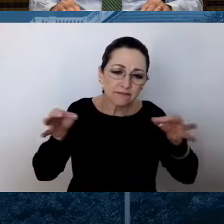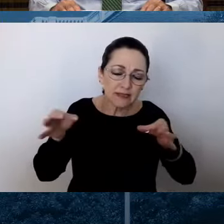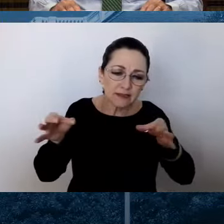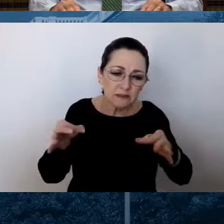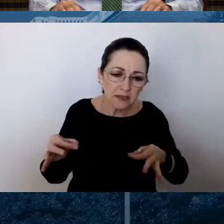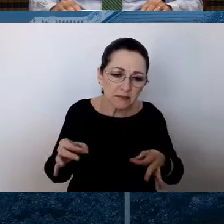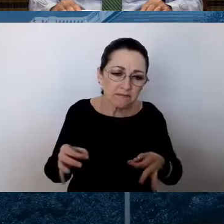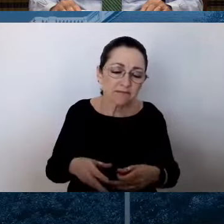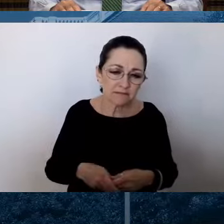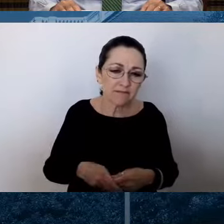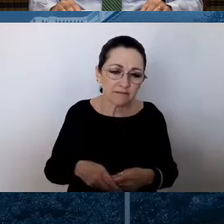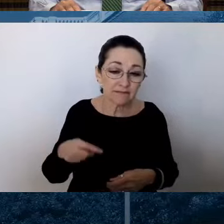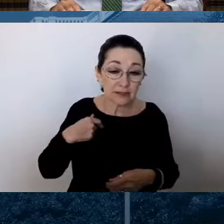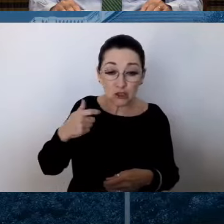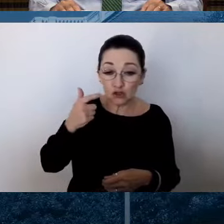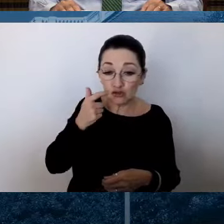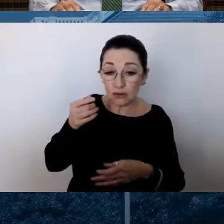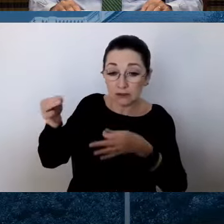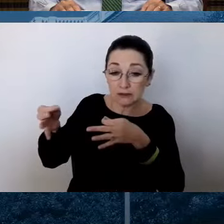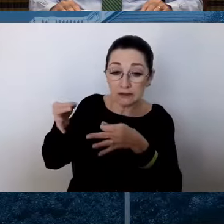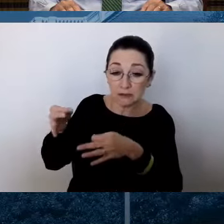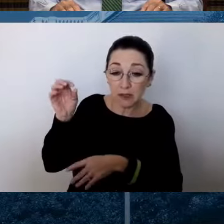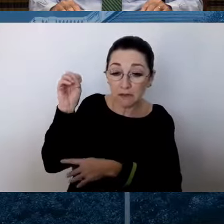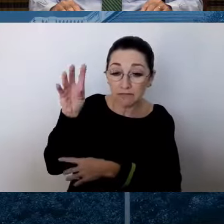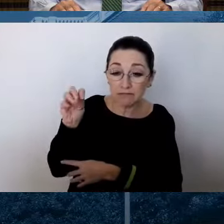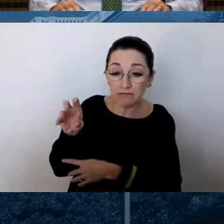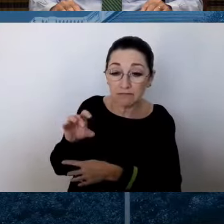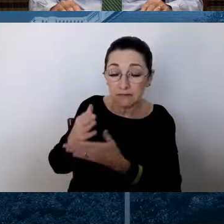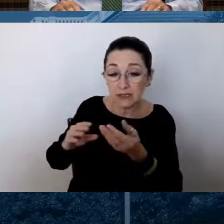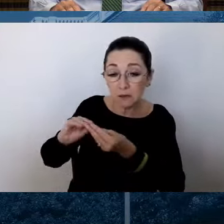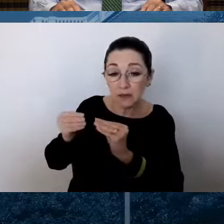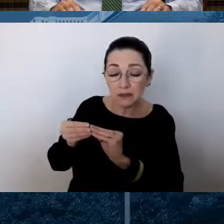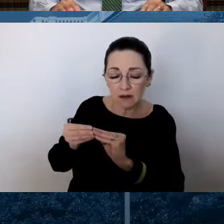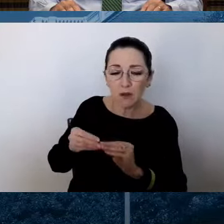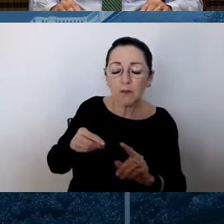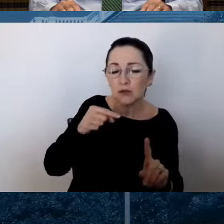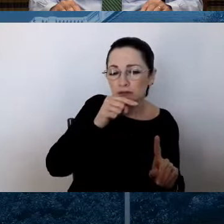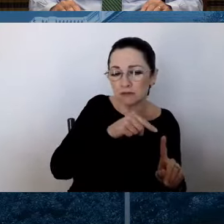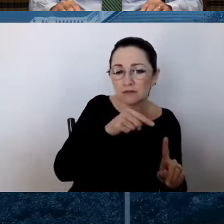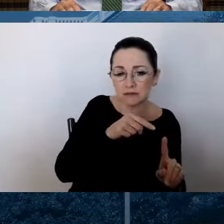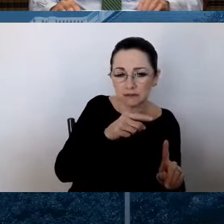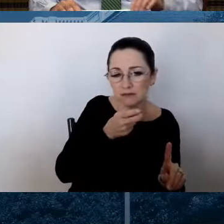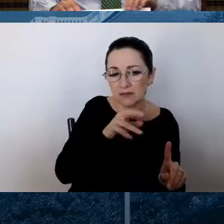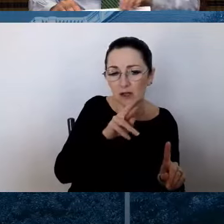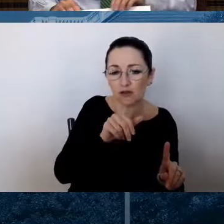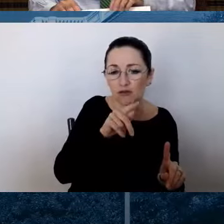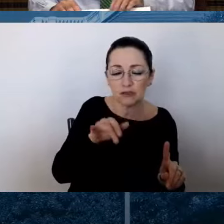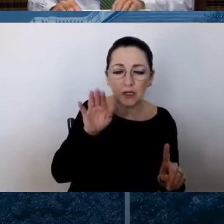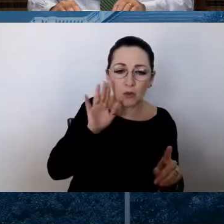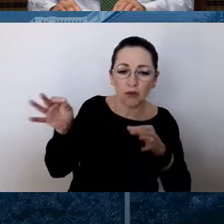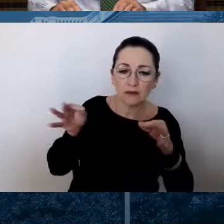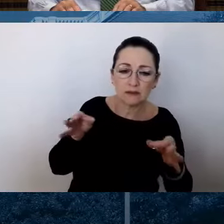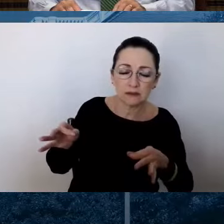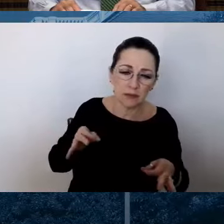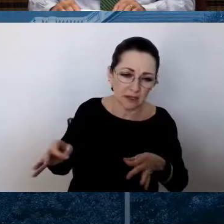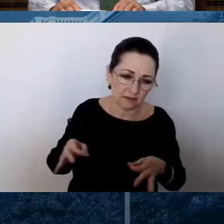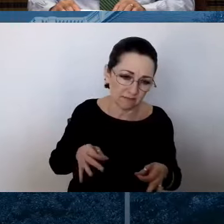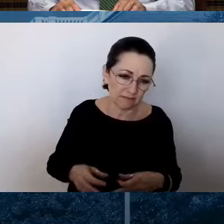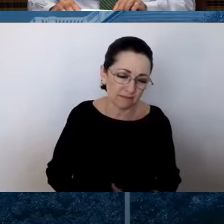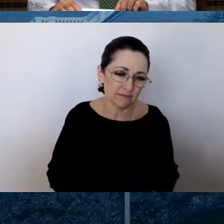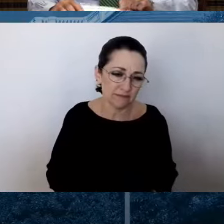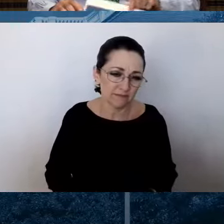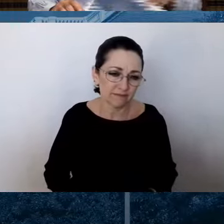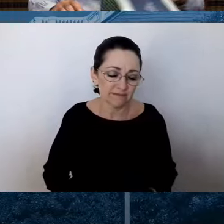of the data that I've just made, and to reinforce the recommendations that we're bringing to all of you this afternoon.